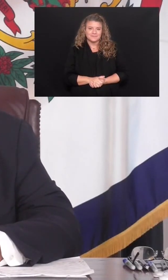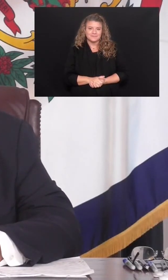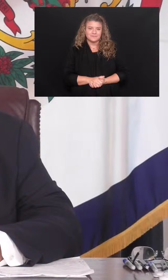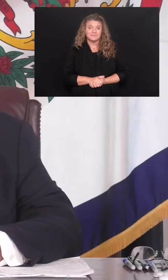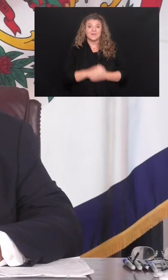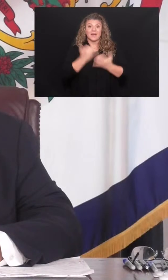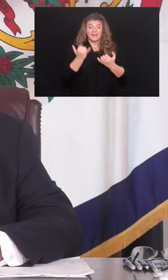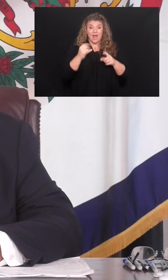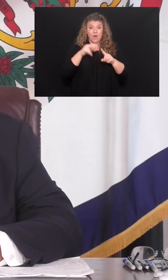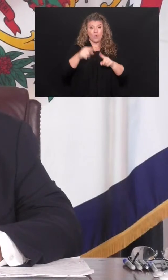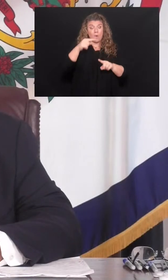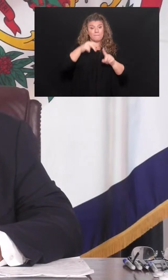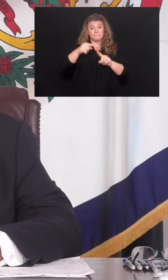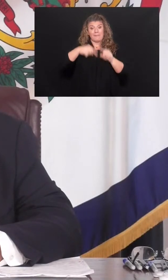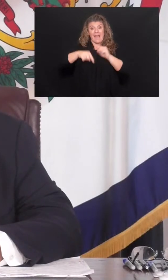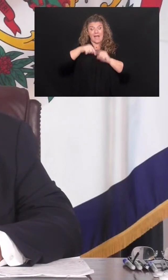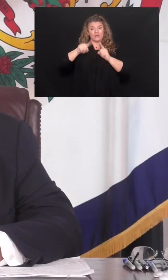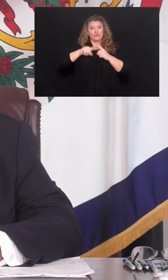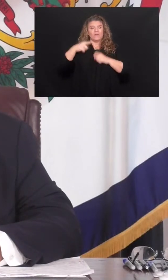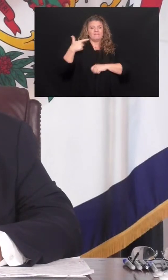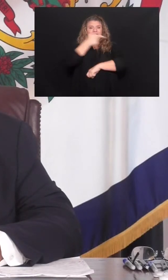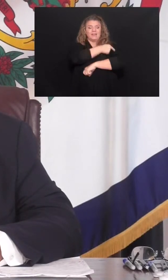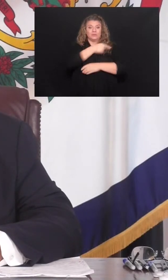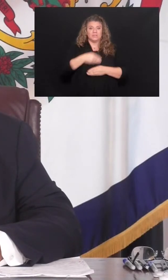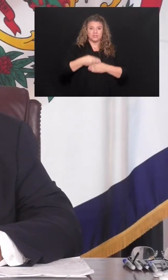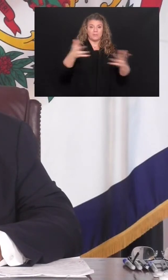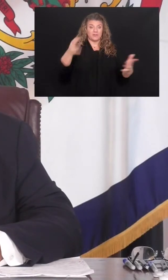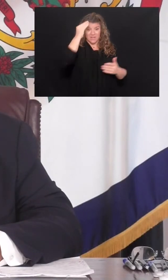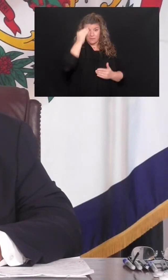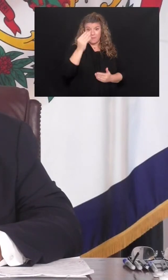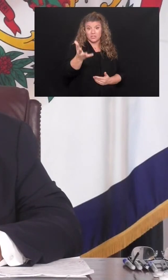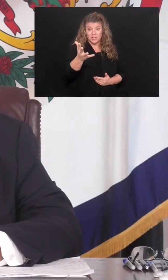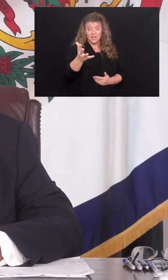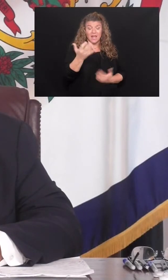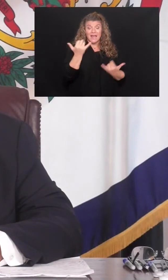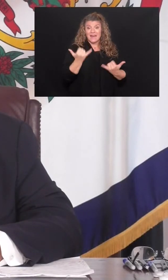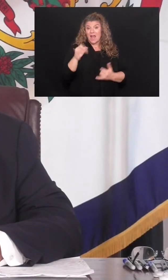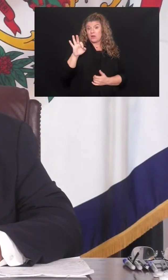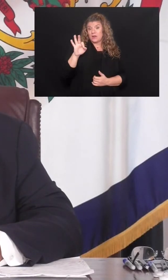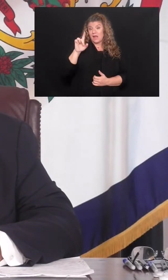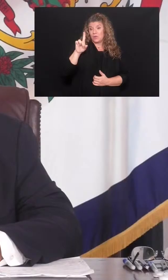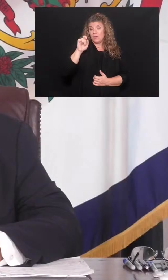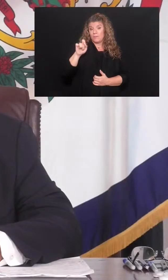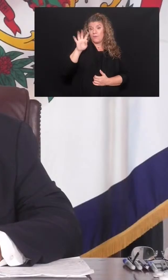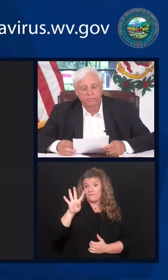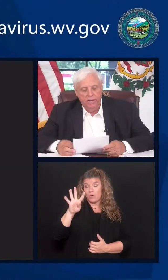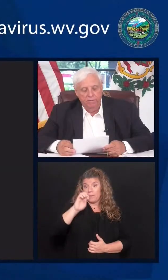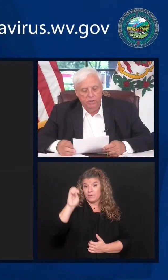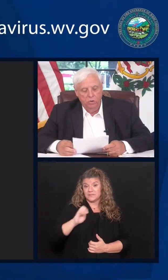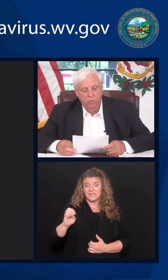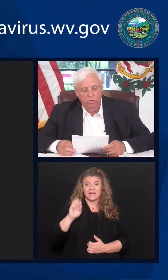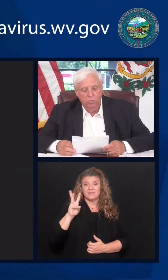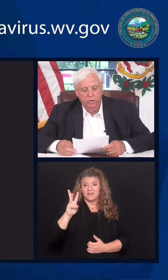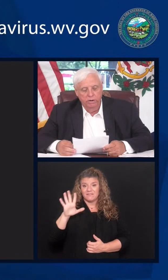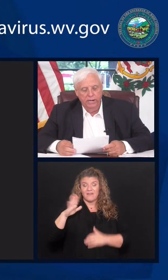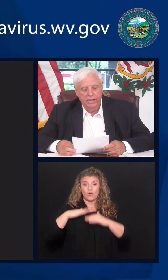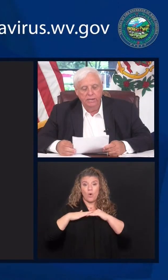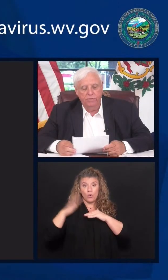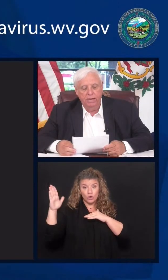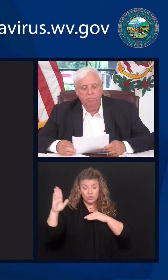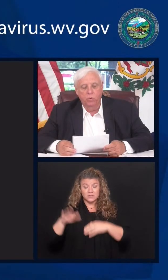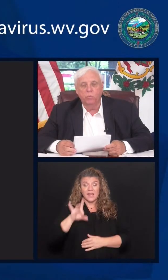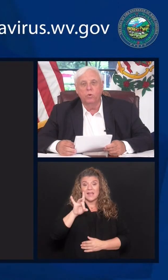Going back to vaccine distribution update and everything, we're at 91.4% of those 65 and older. We're